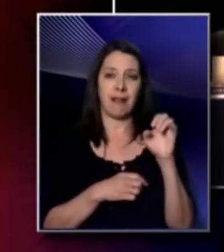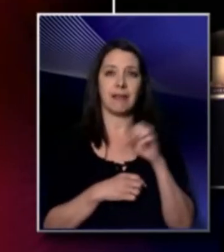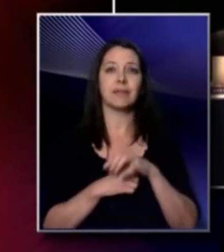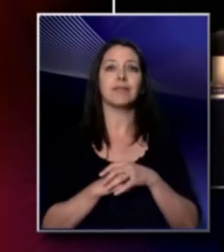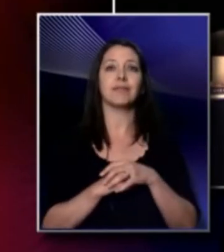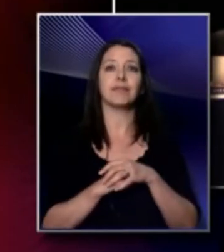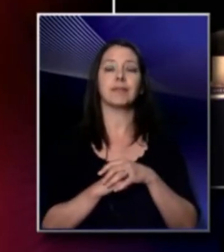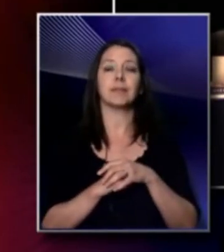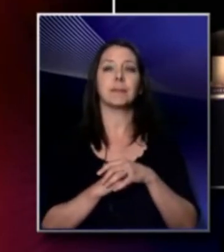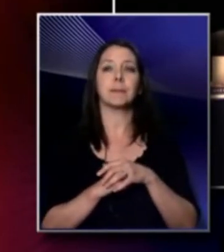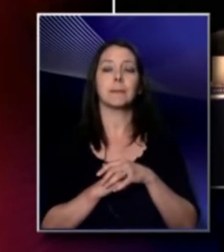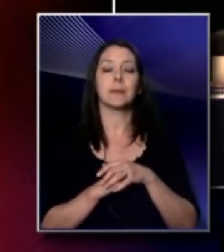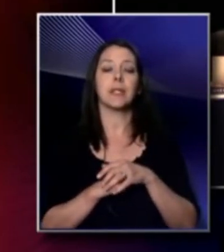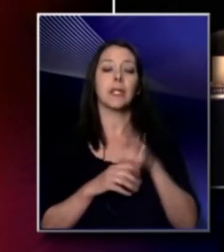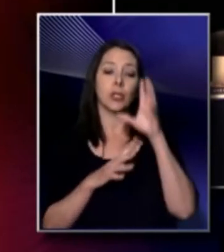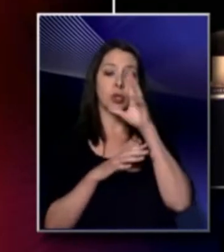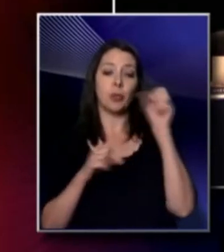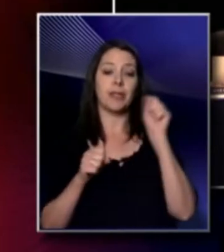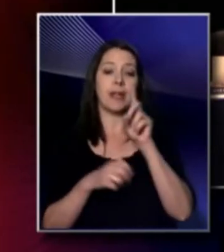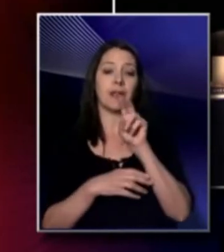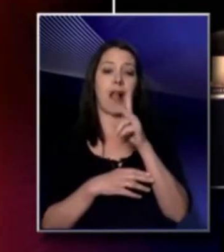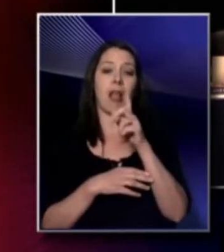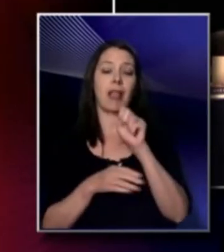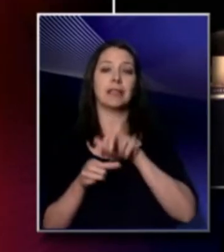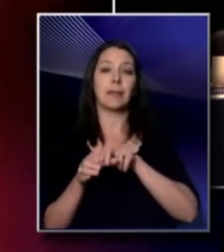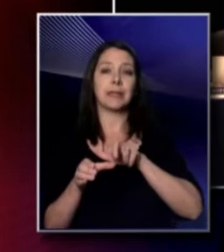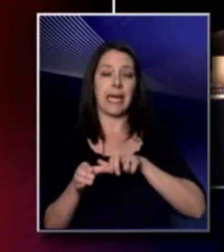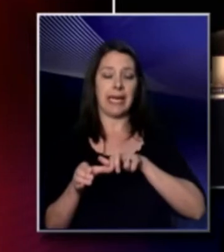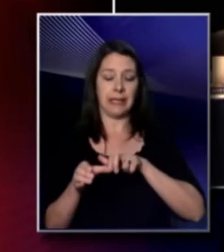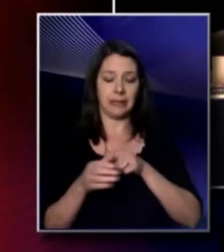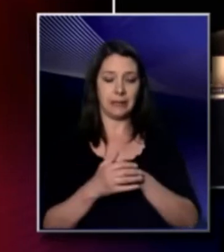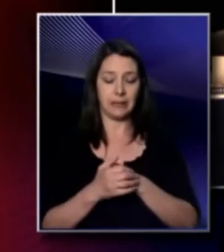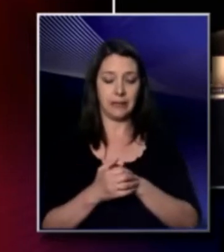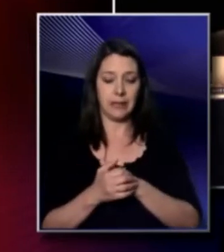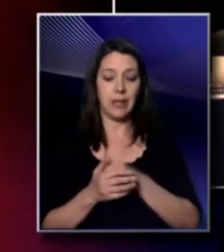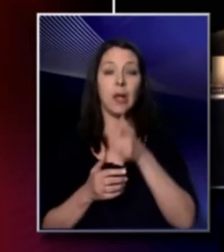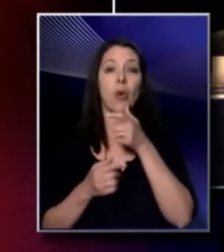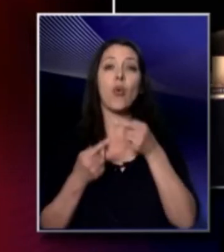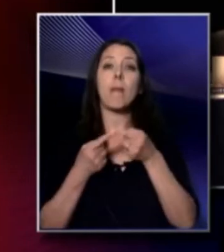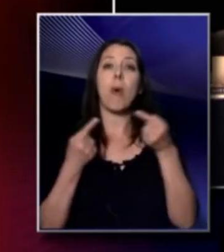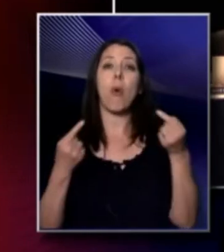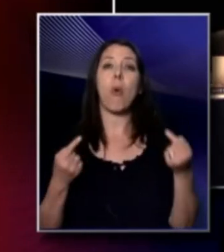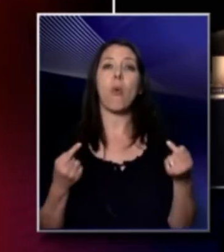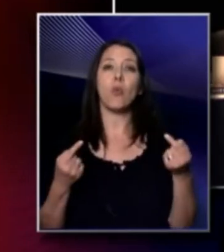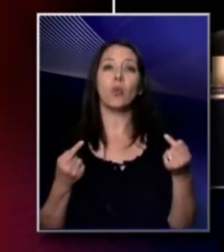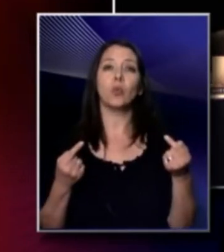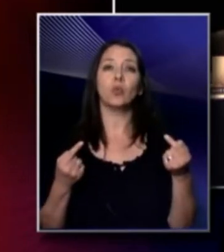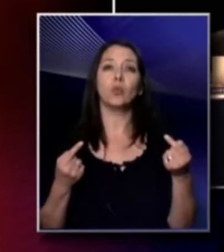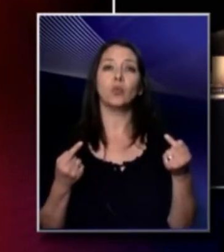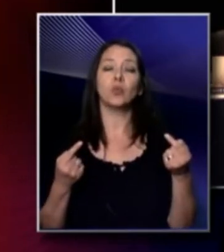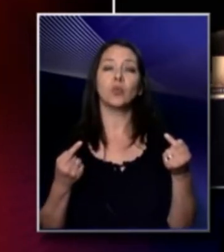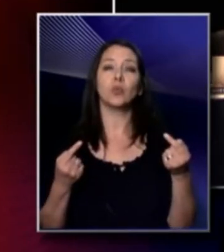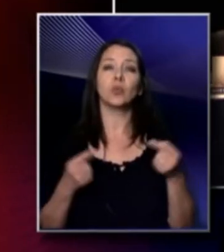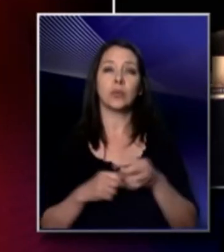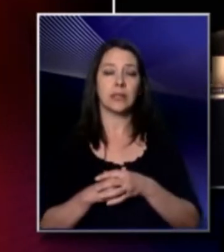Aye. Superintendent Douglas abstained. Anybody opposed?